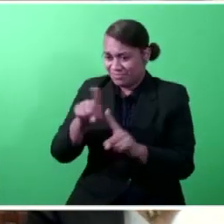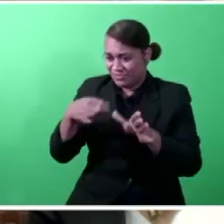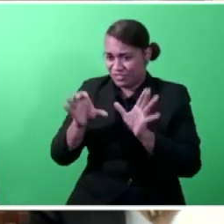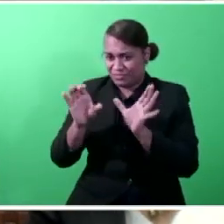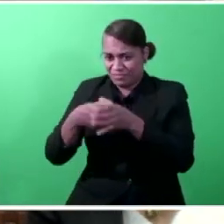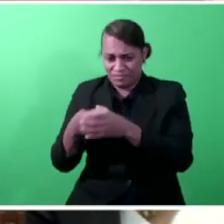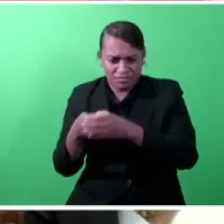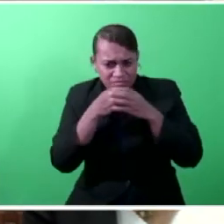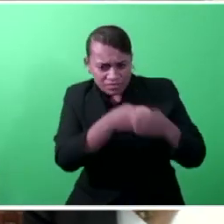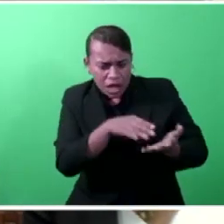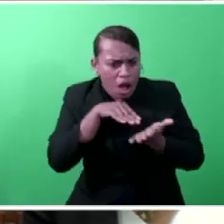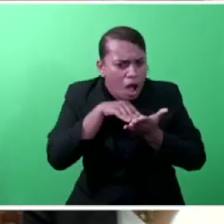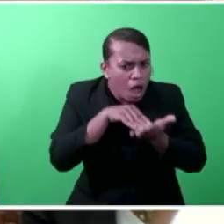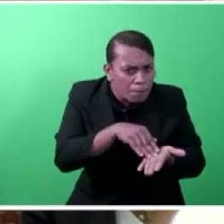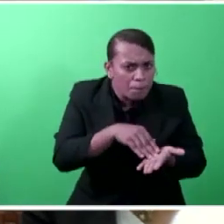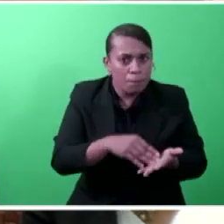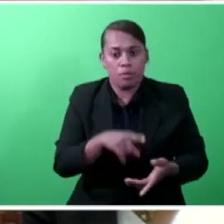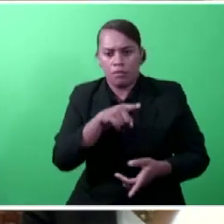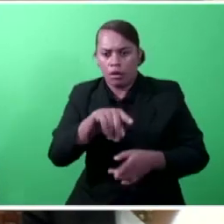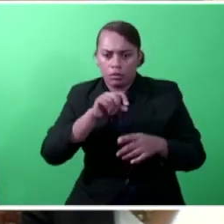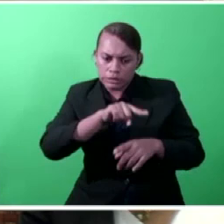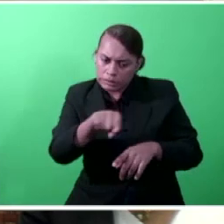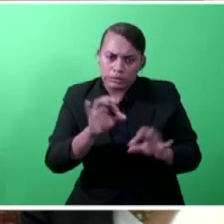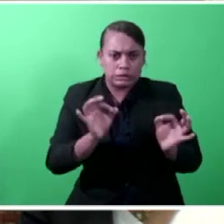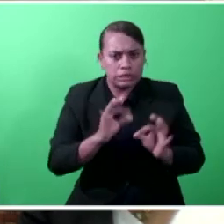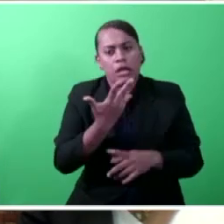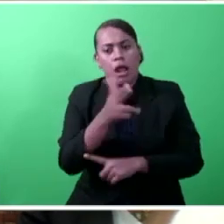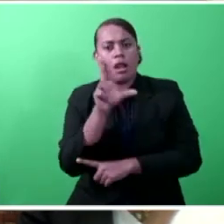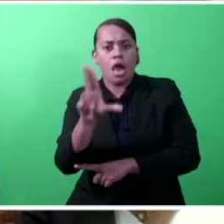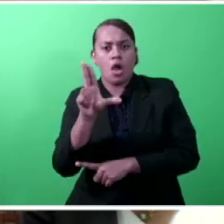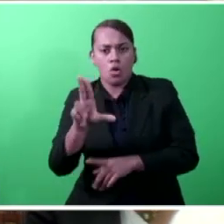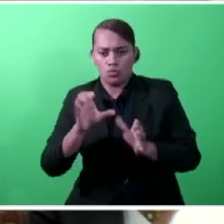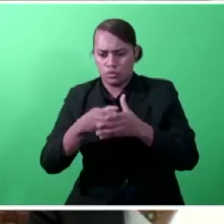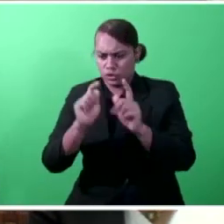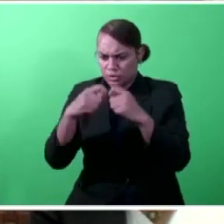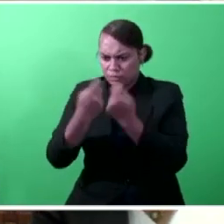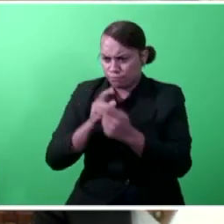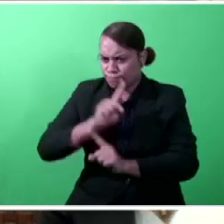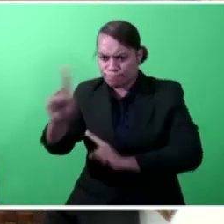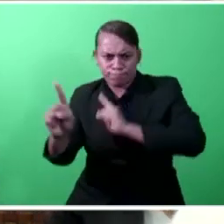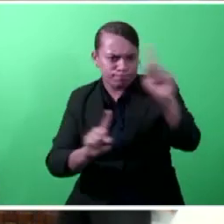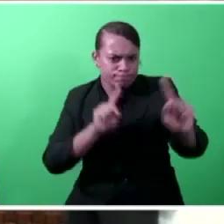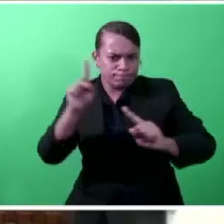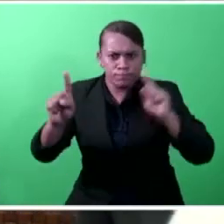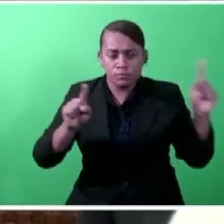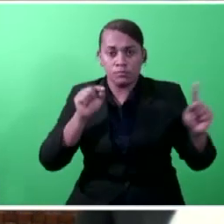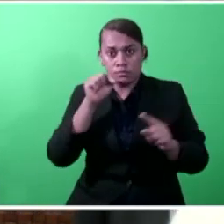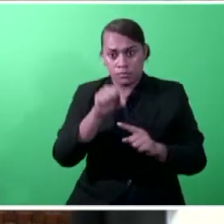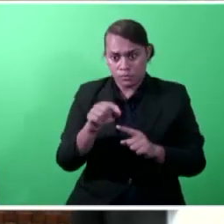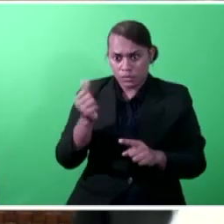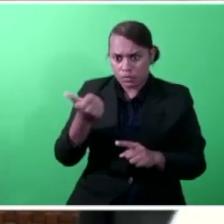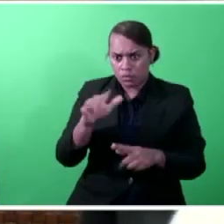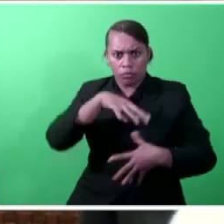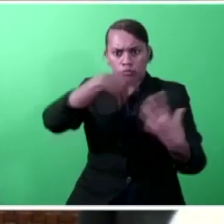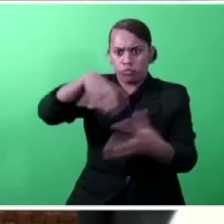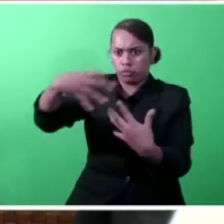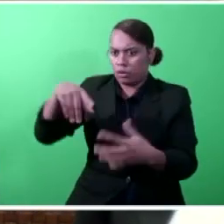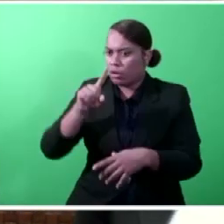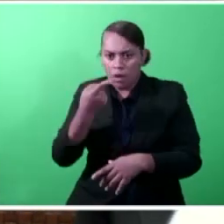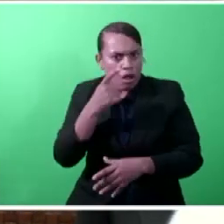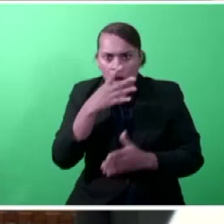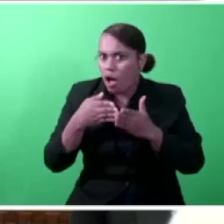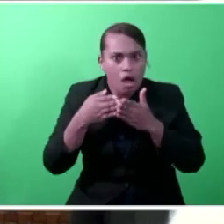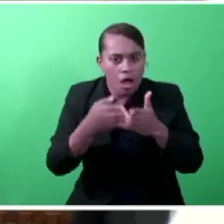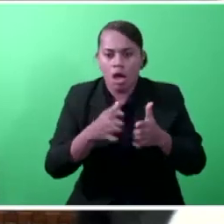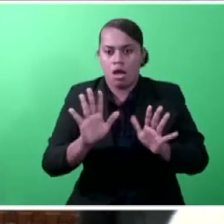by Tropical Cyclone Sarai in the Lau group was delayed by a week to allow Tropical Cyclone Tino to pass. A